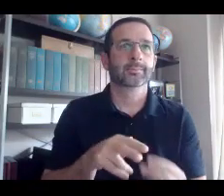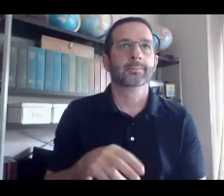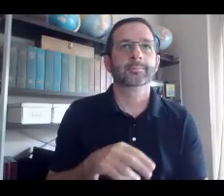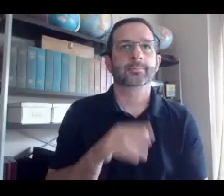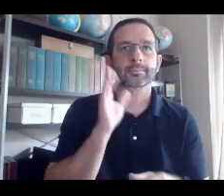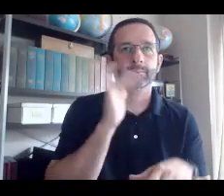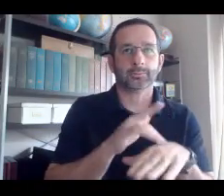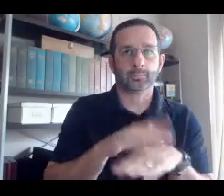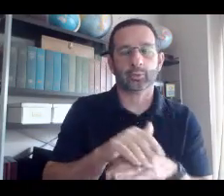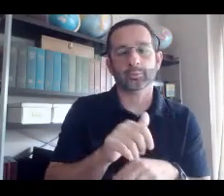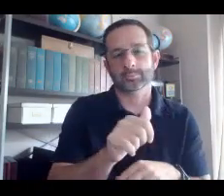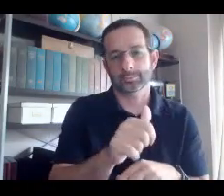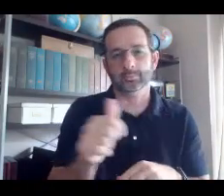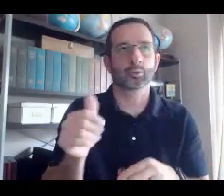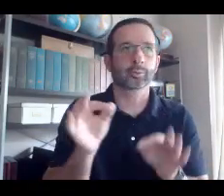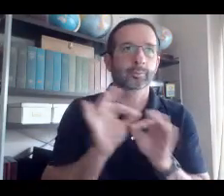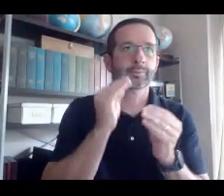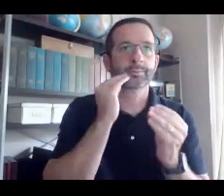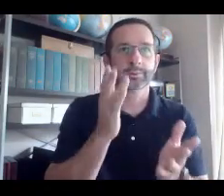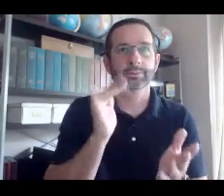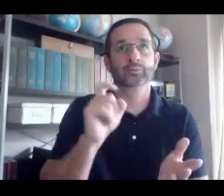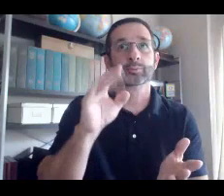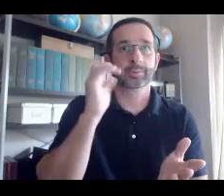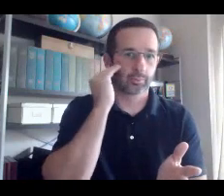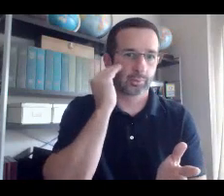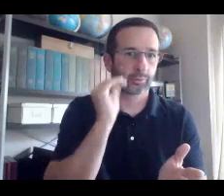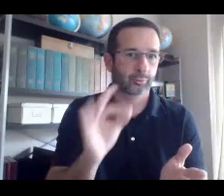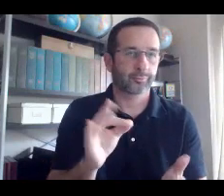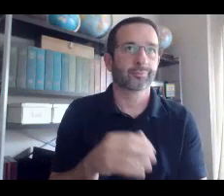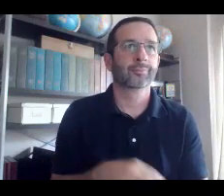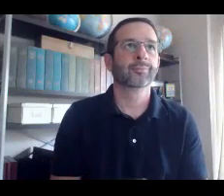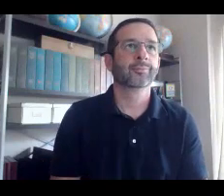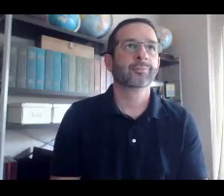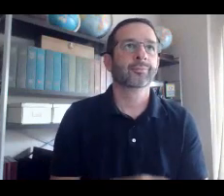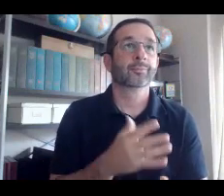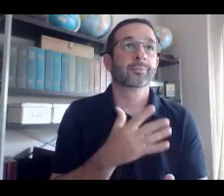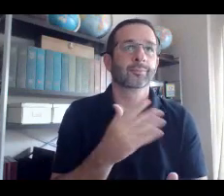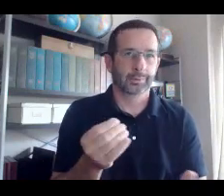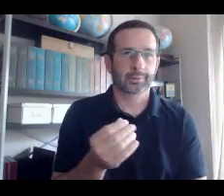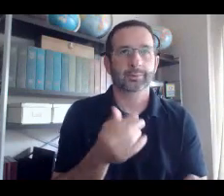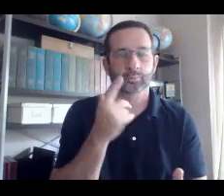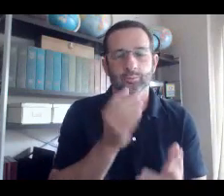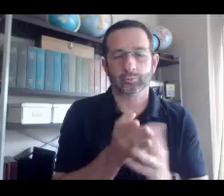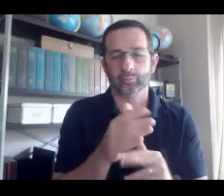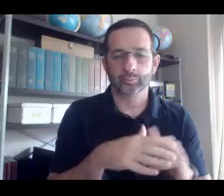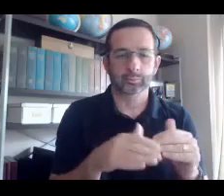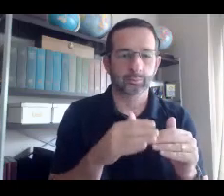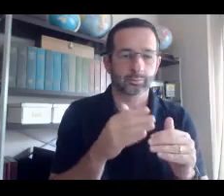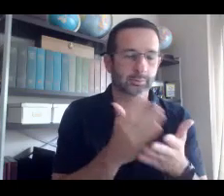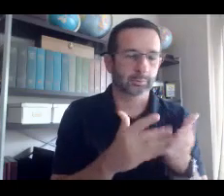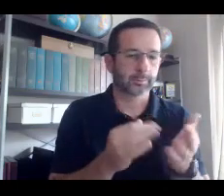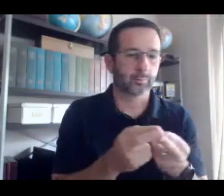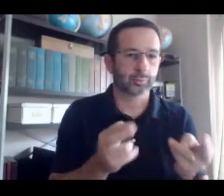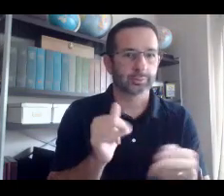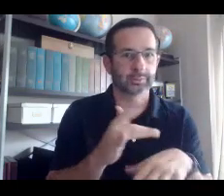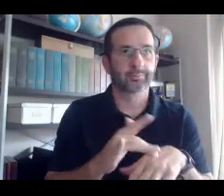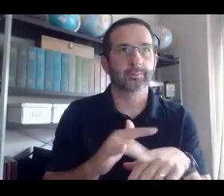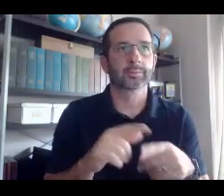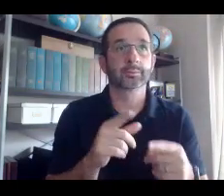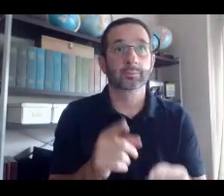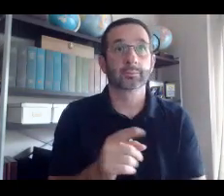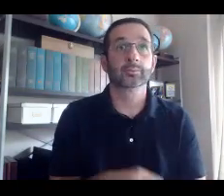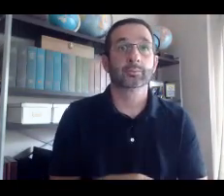service, as well as some loan repayment information, and we'll also touch on some other topics that you should be aware of.